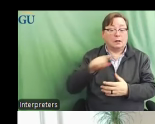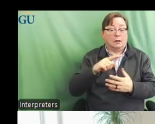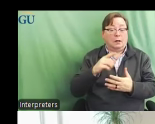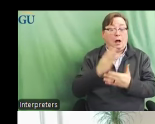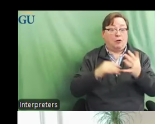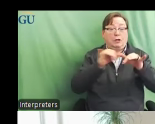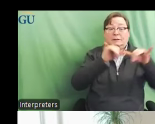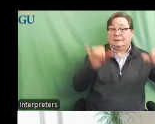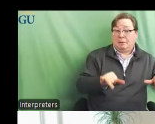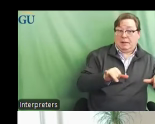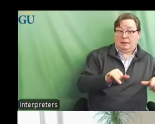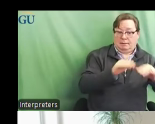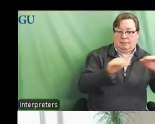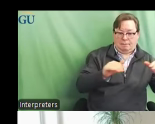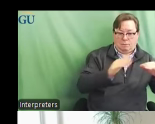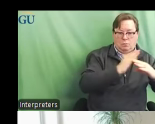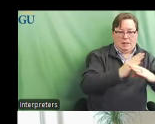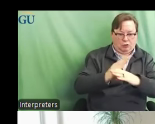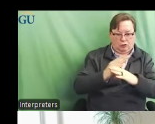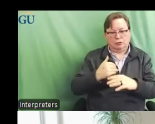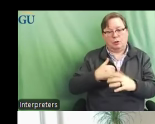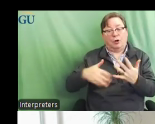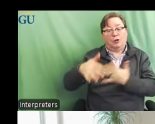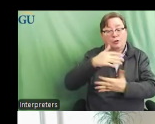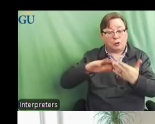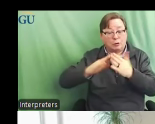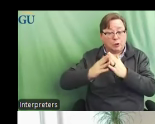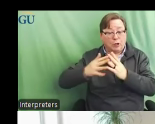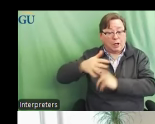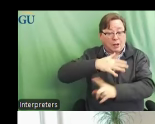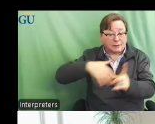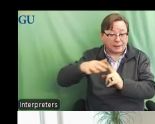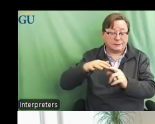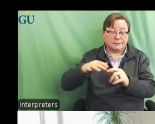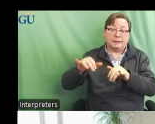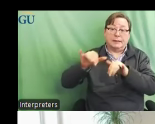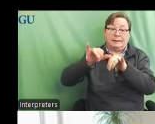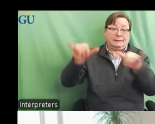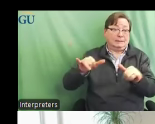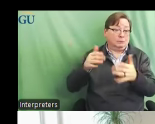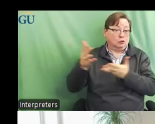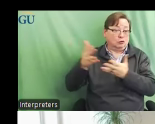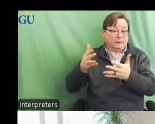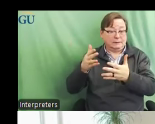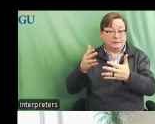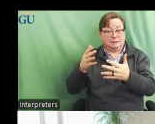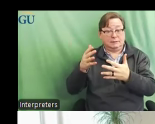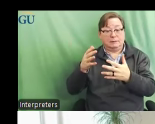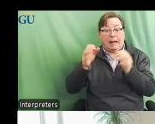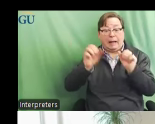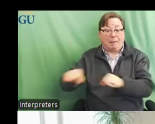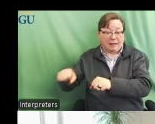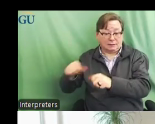and ethnicity. We see the system service capacity. We may have lack of access to qualified